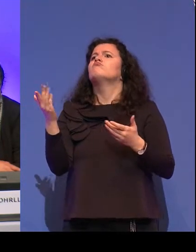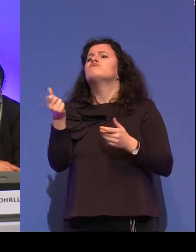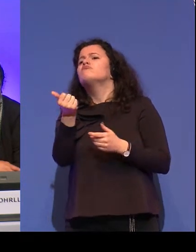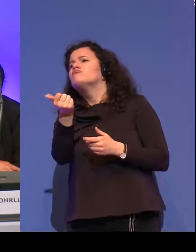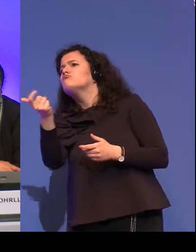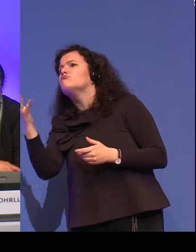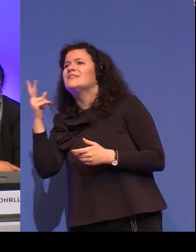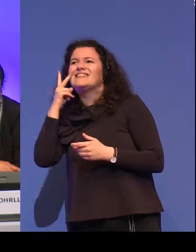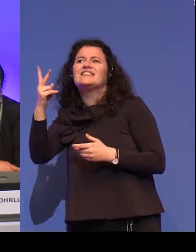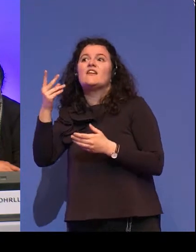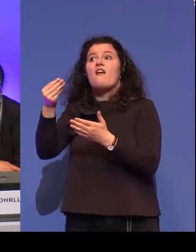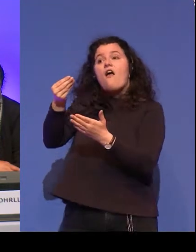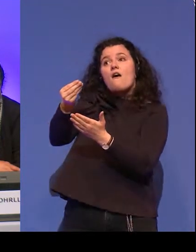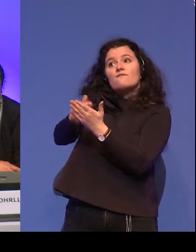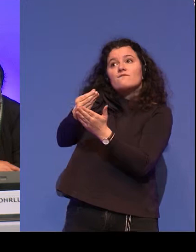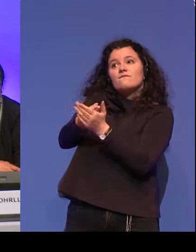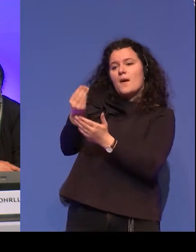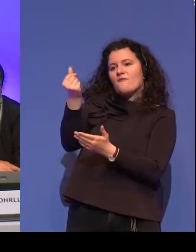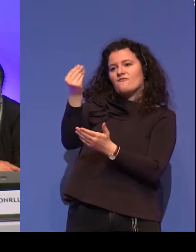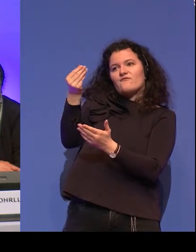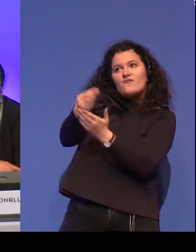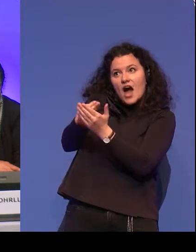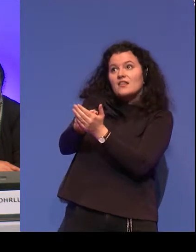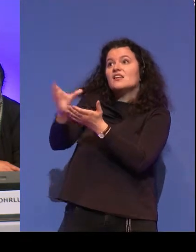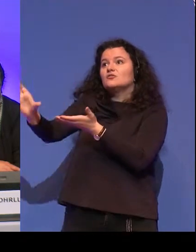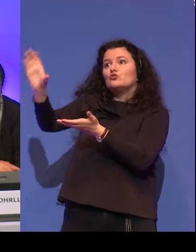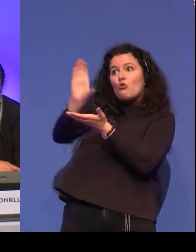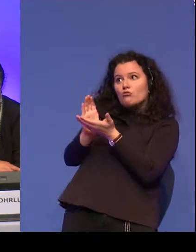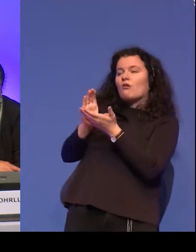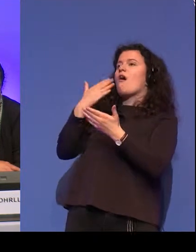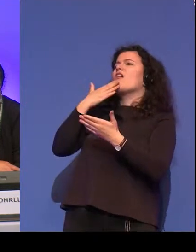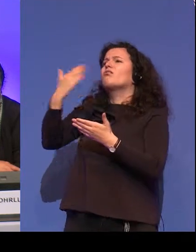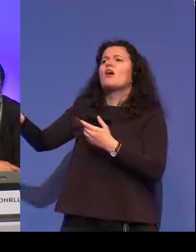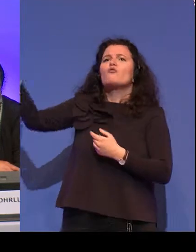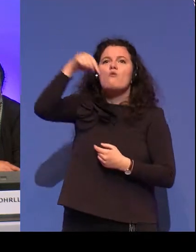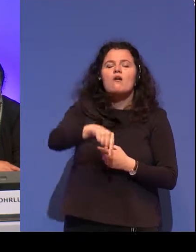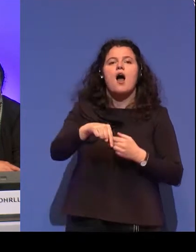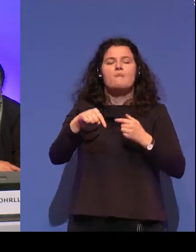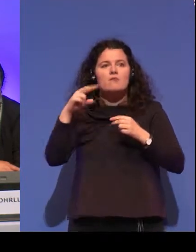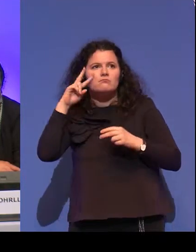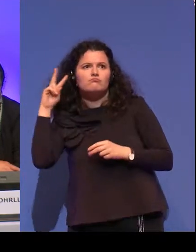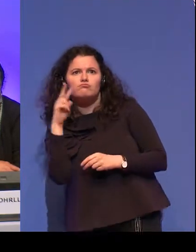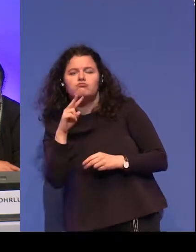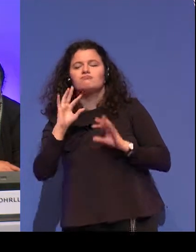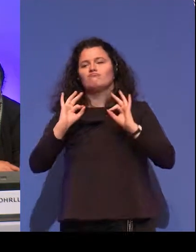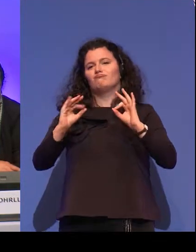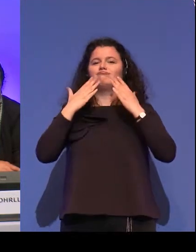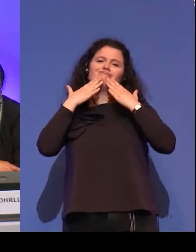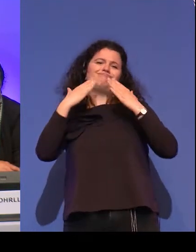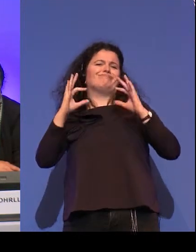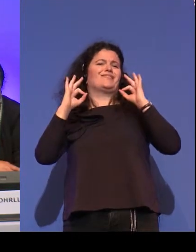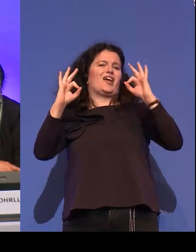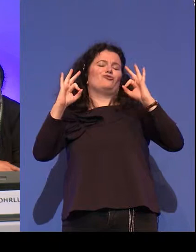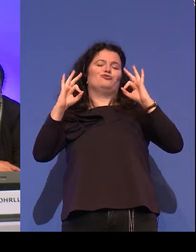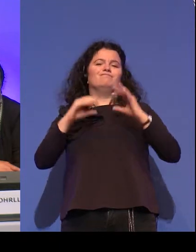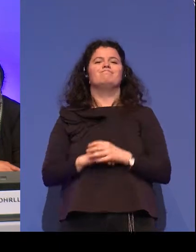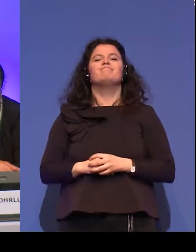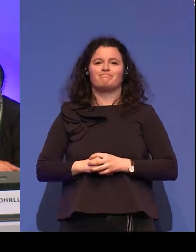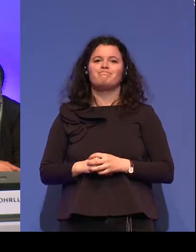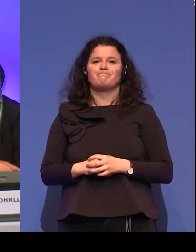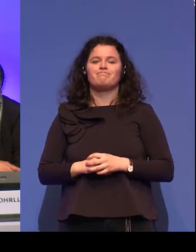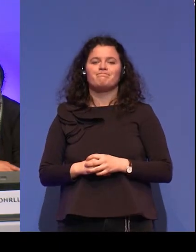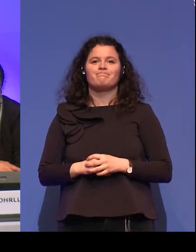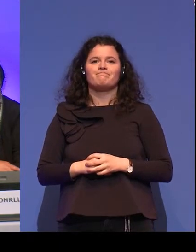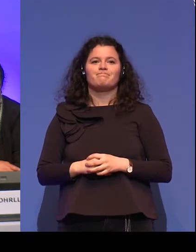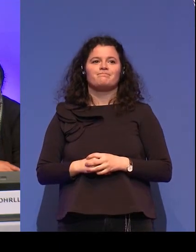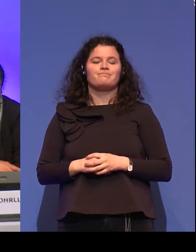several finance and donor organizations. Thanks for your participation, and thanks for your great outcome